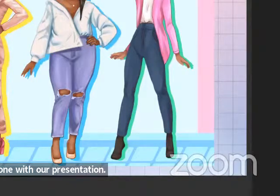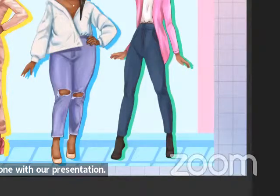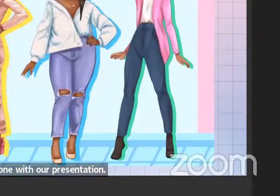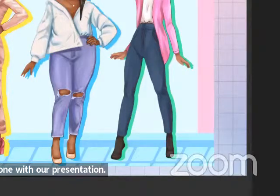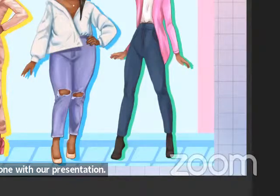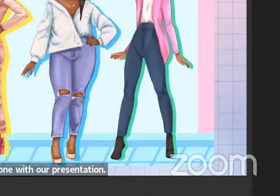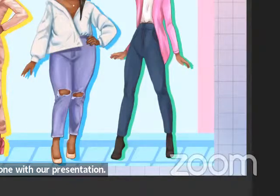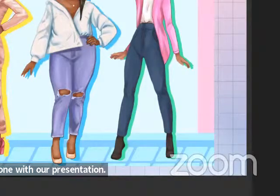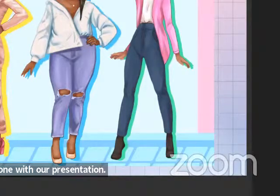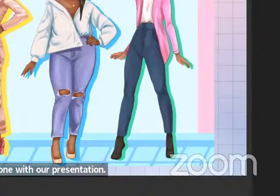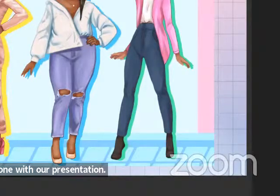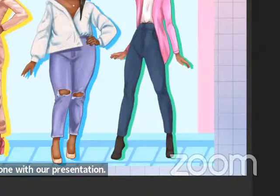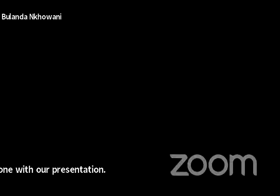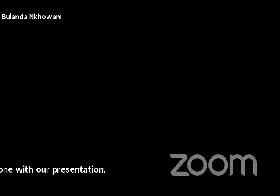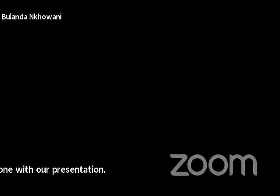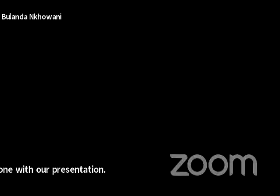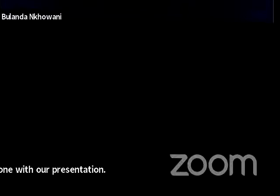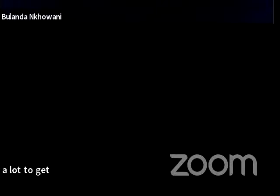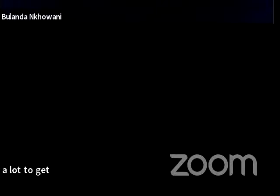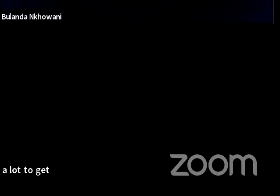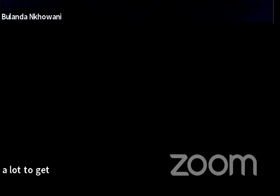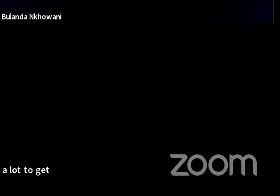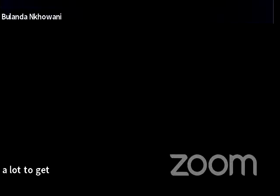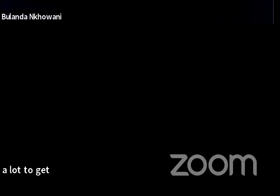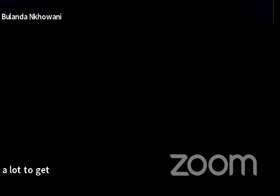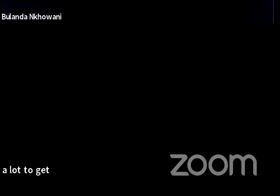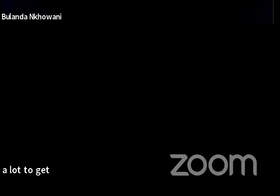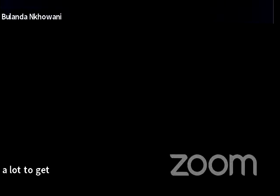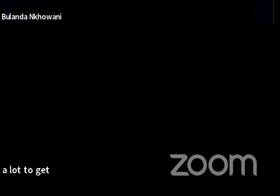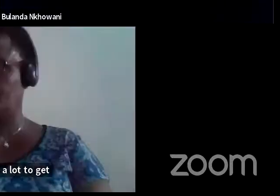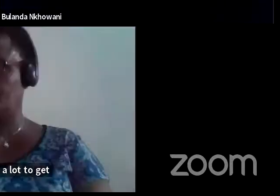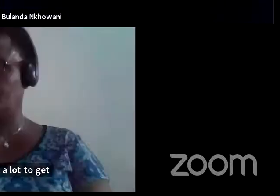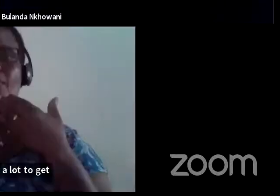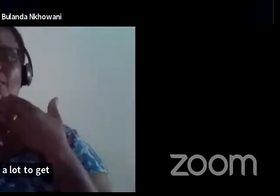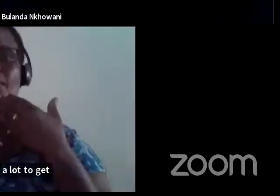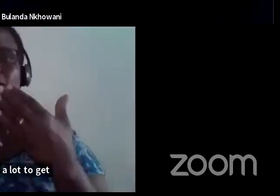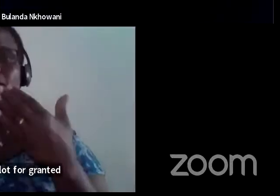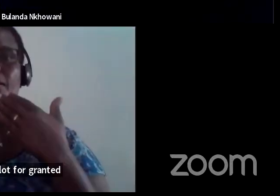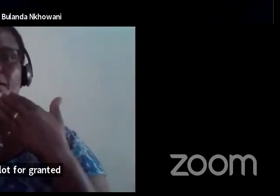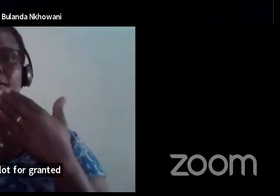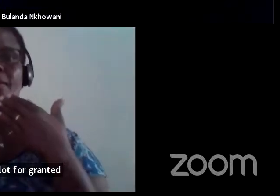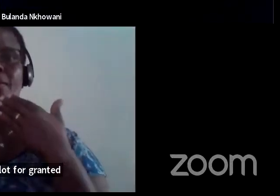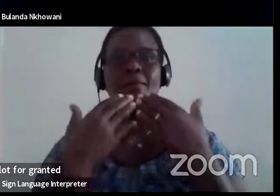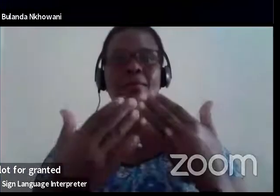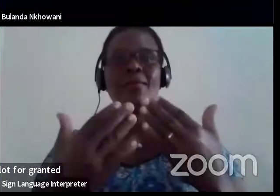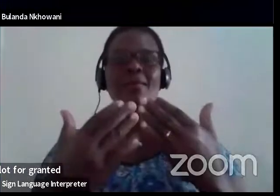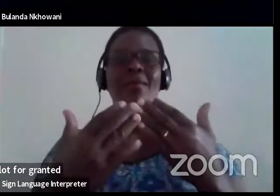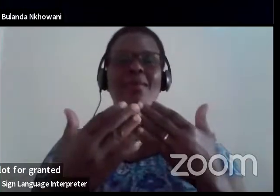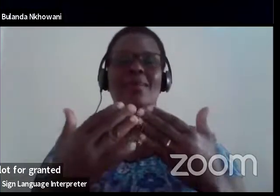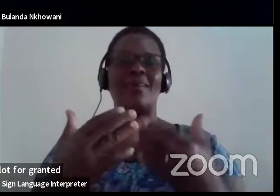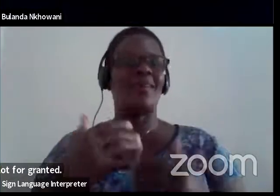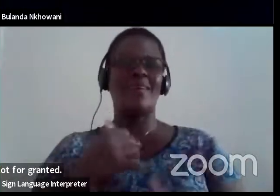Okay, thanks a lot, Ganet. I think I really like the way you've